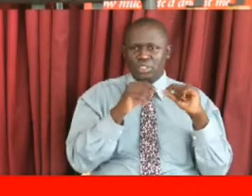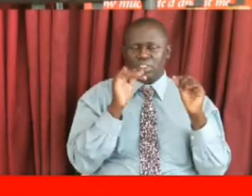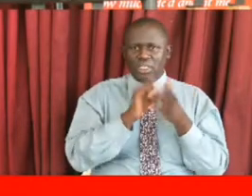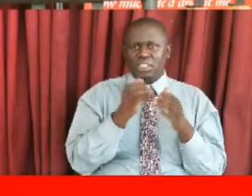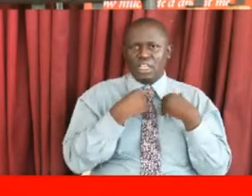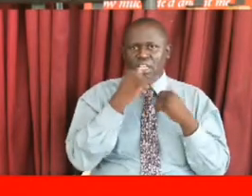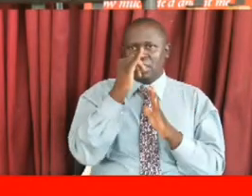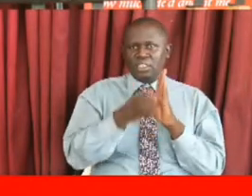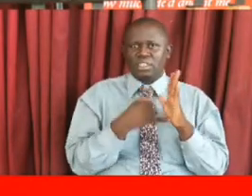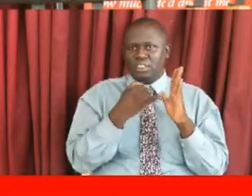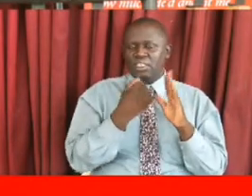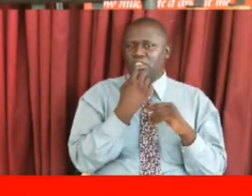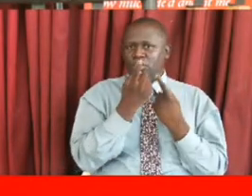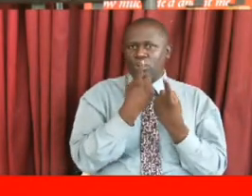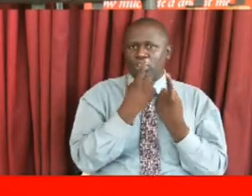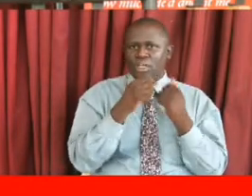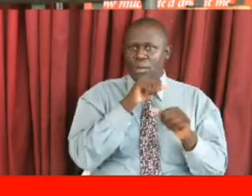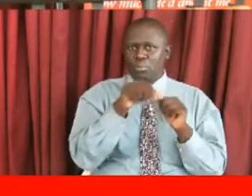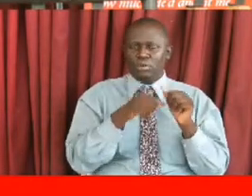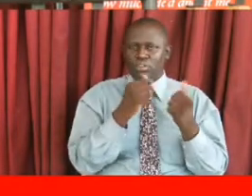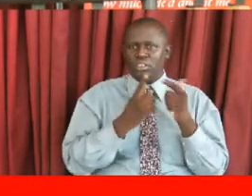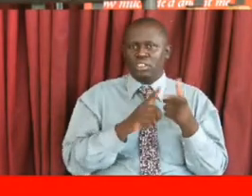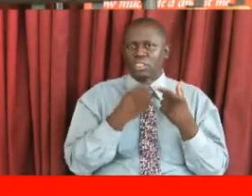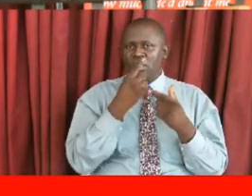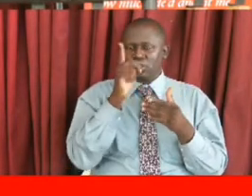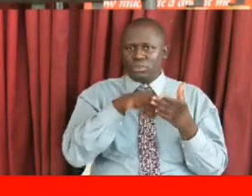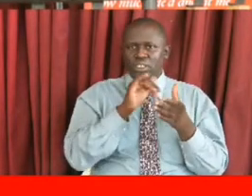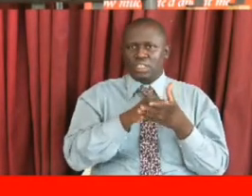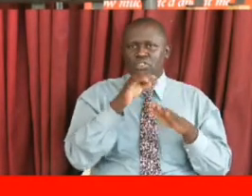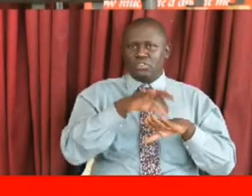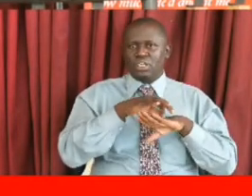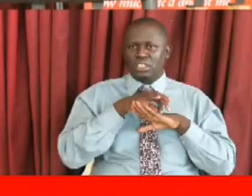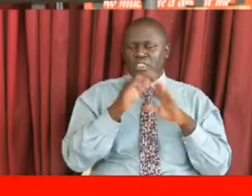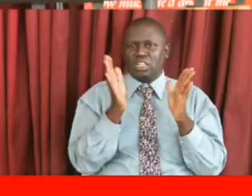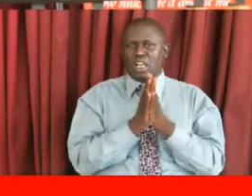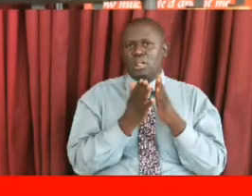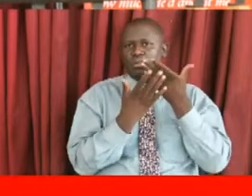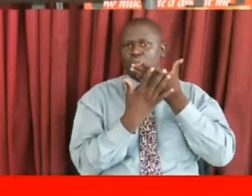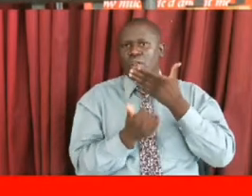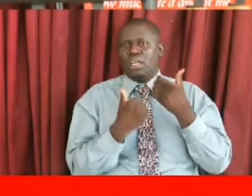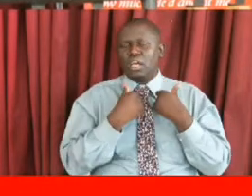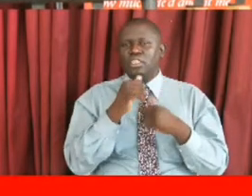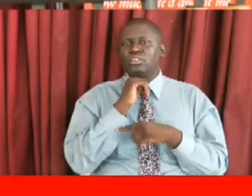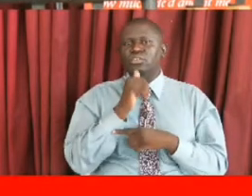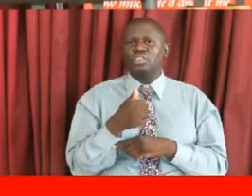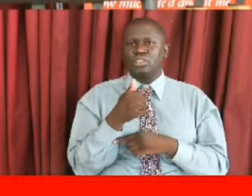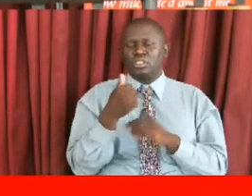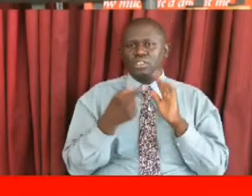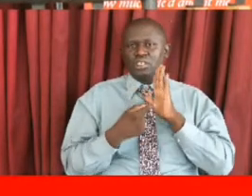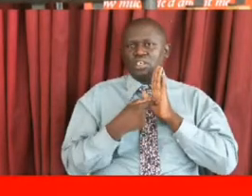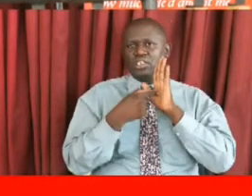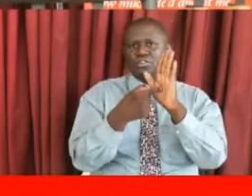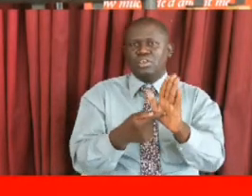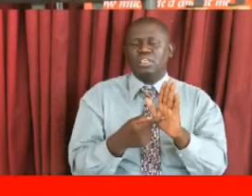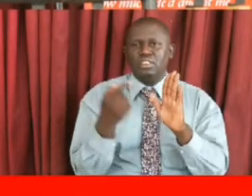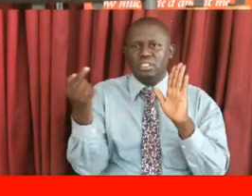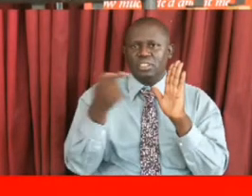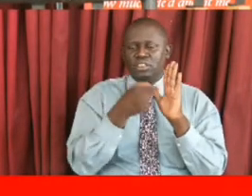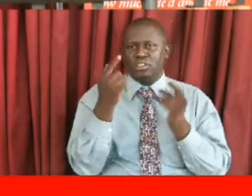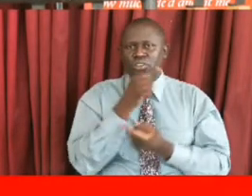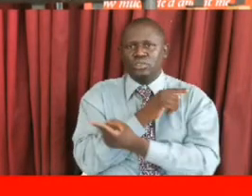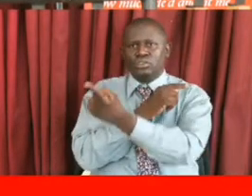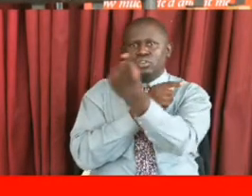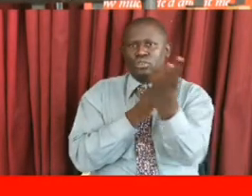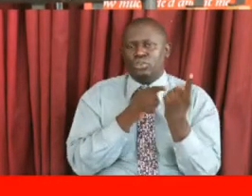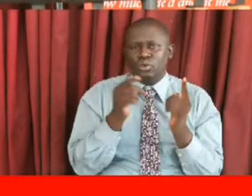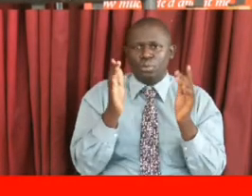mentioned 69 says flesh and blood has not revealed this to you amen but my father we are in 69